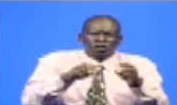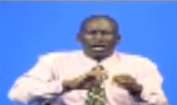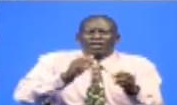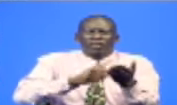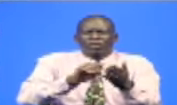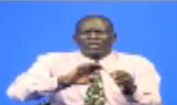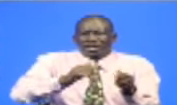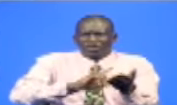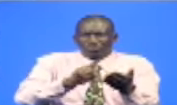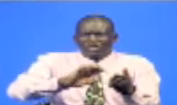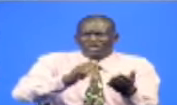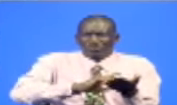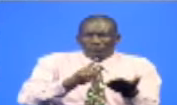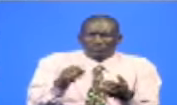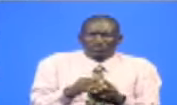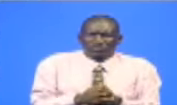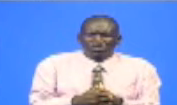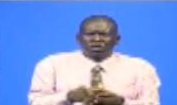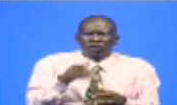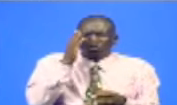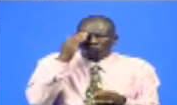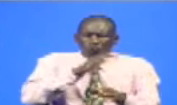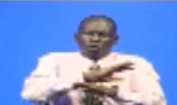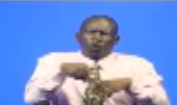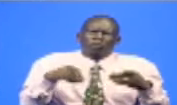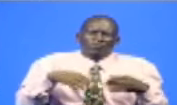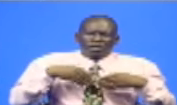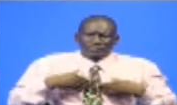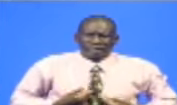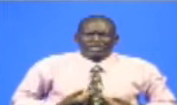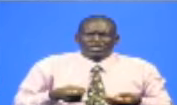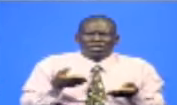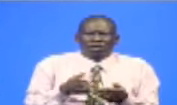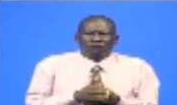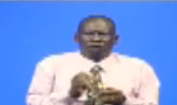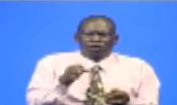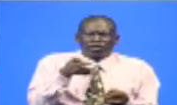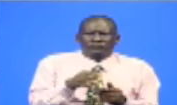Another week, you know, everybody gets tired of this.